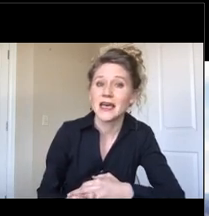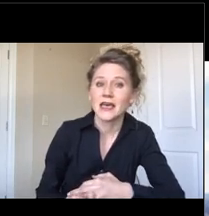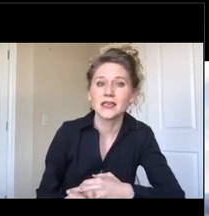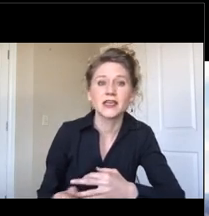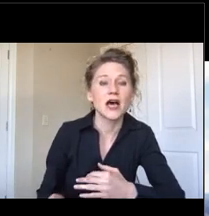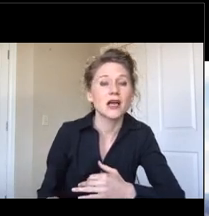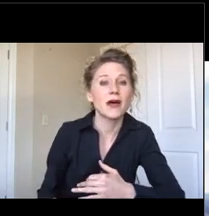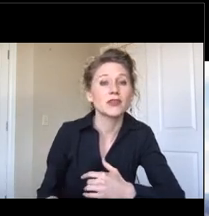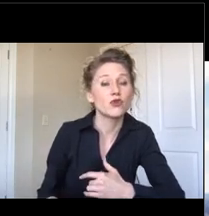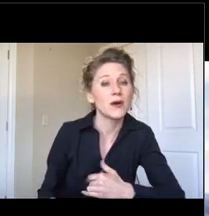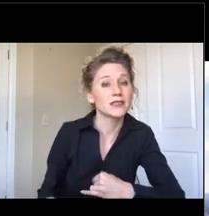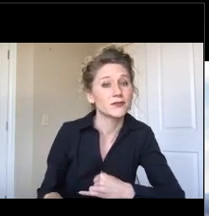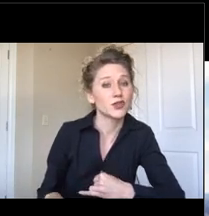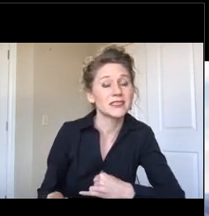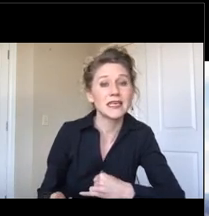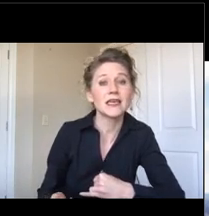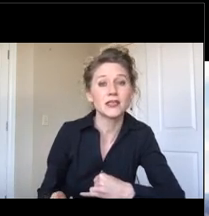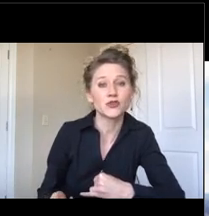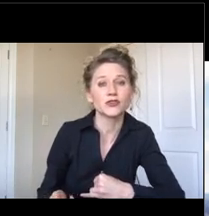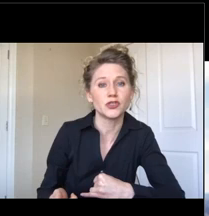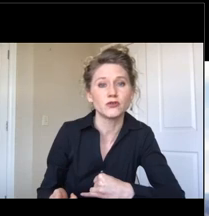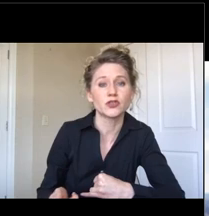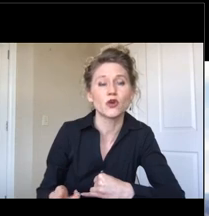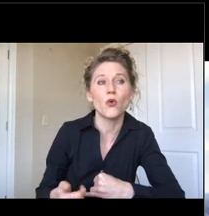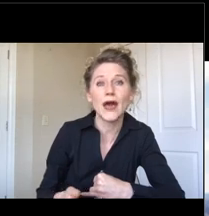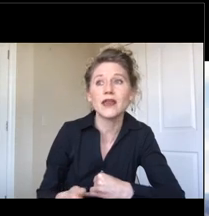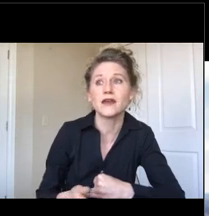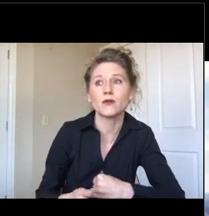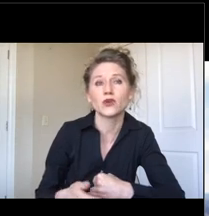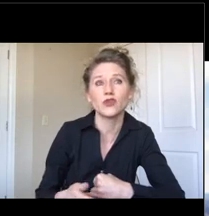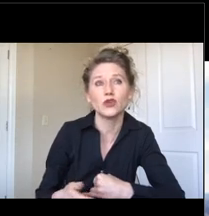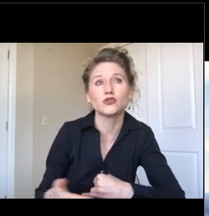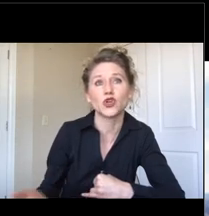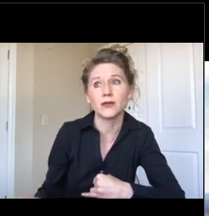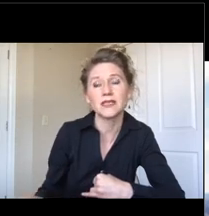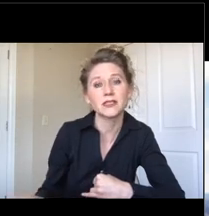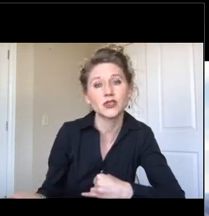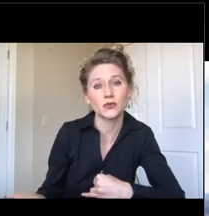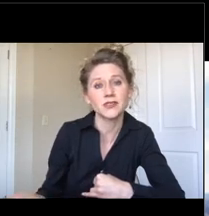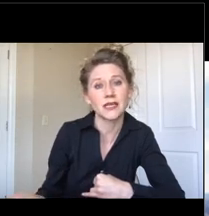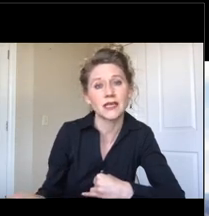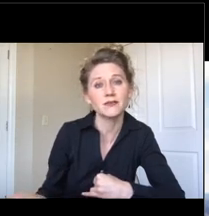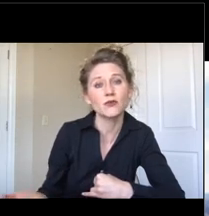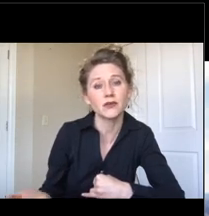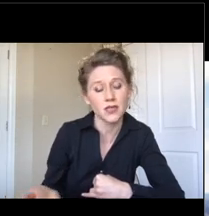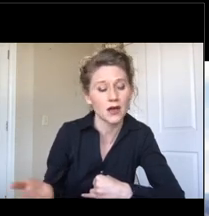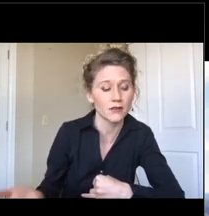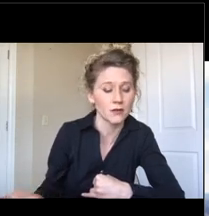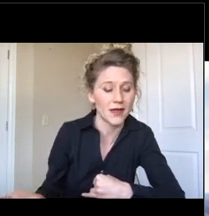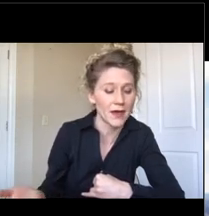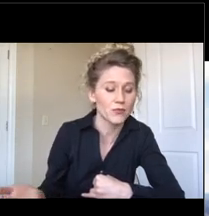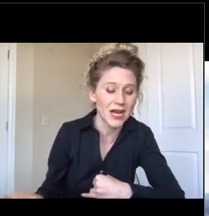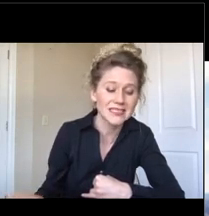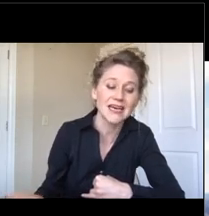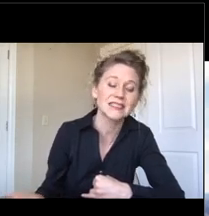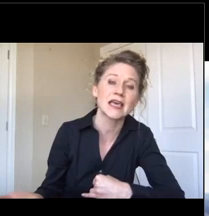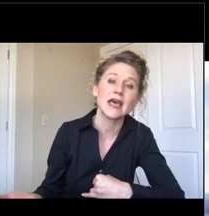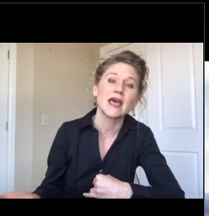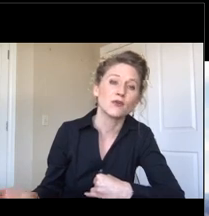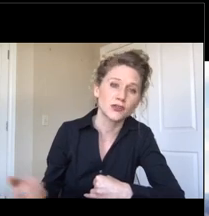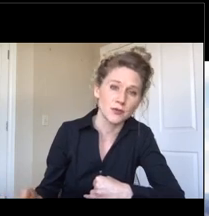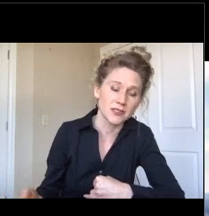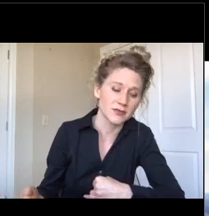uncertainty. He's going to talk about the toolbox of treatments. He introduced quite a number of new treatments to the city. So he'll talk a little bit about that